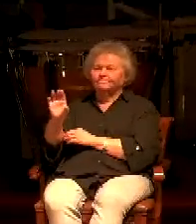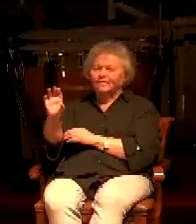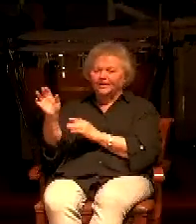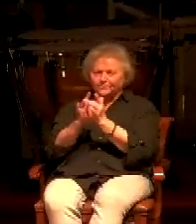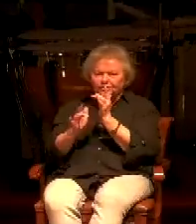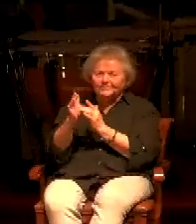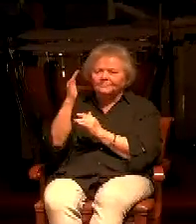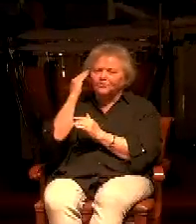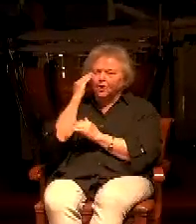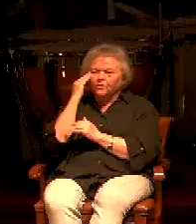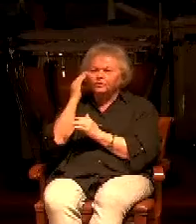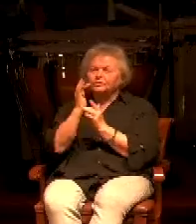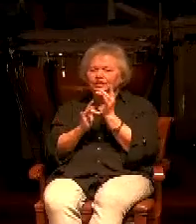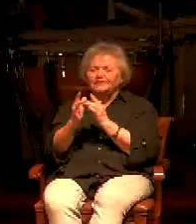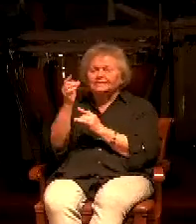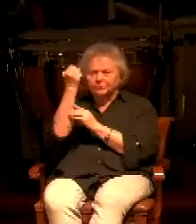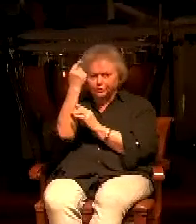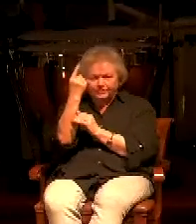and he loves you.